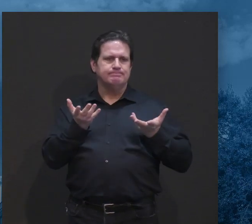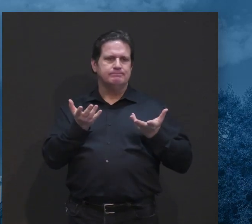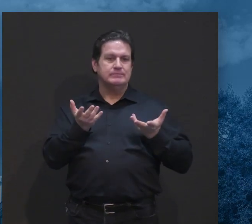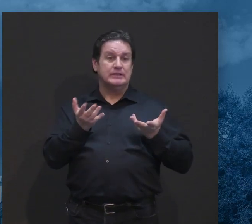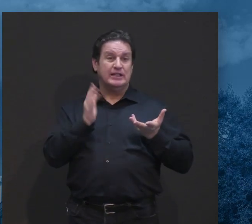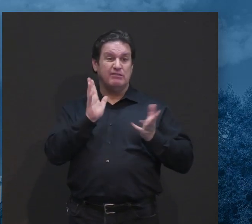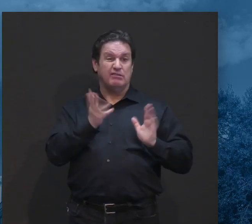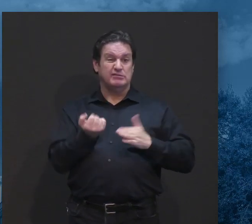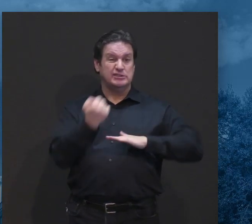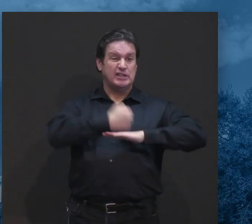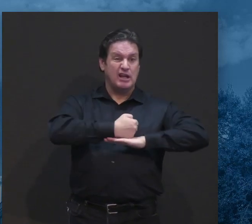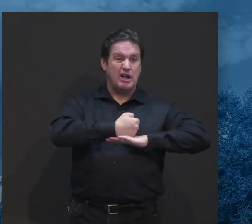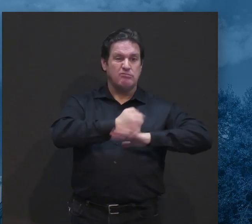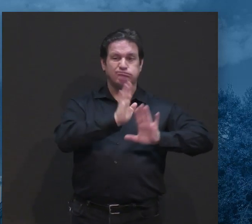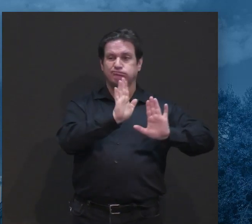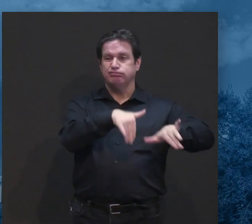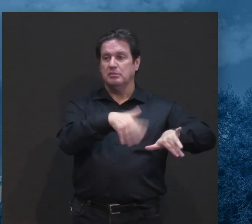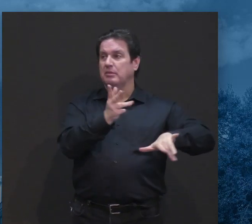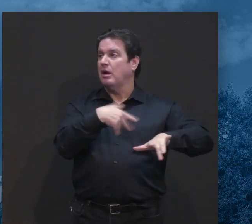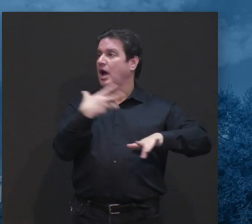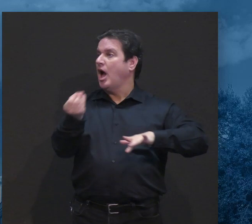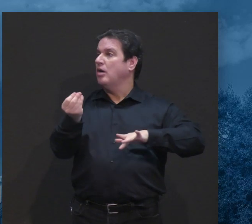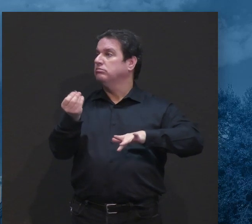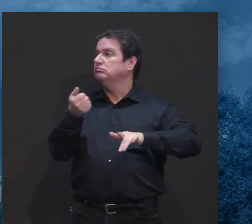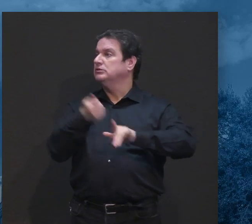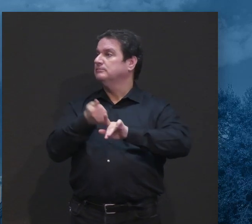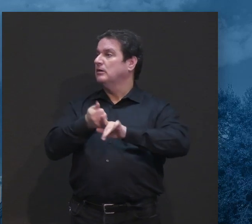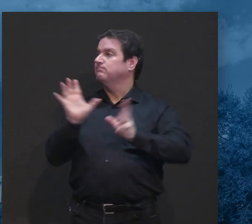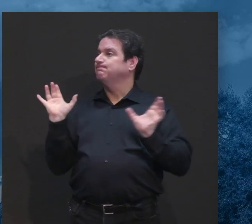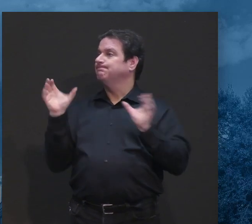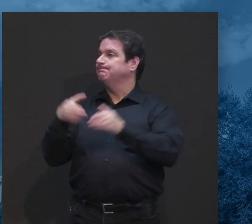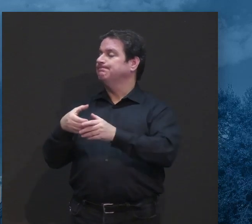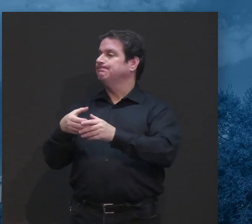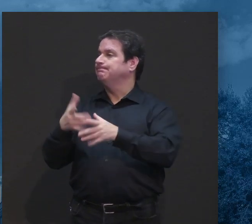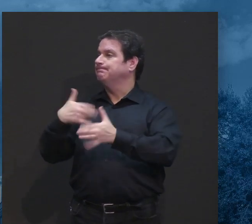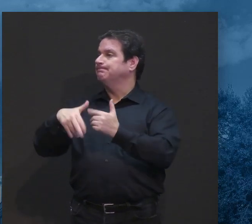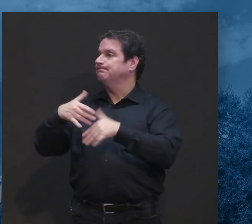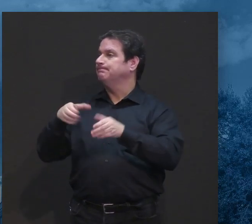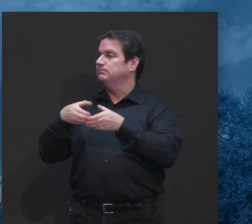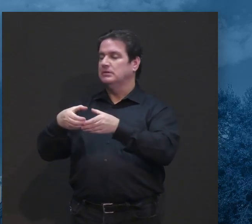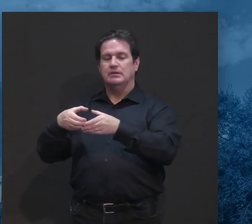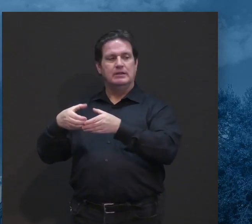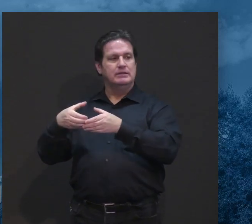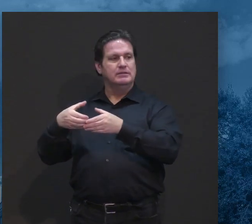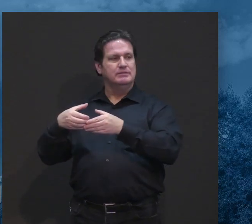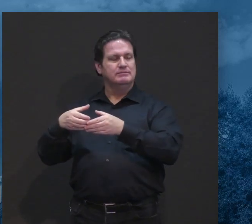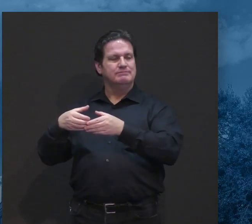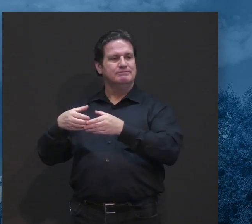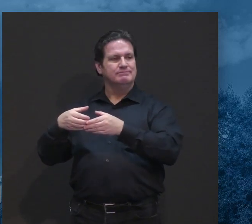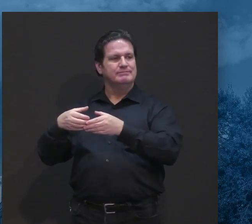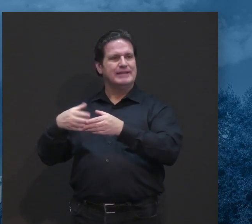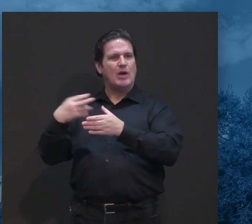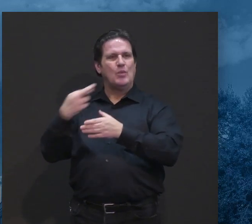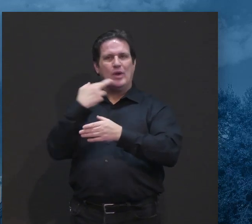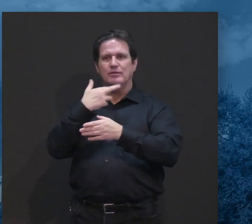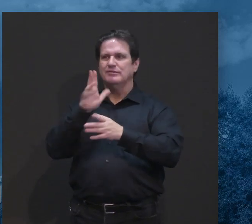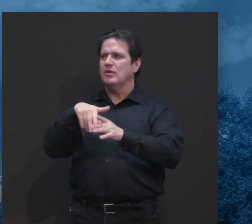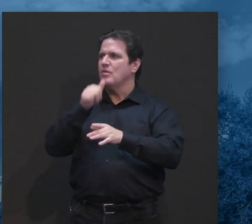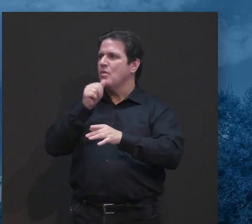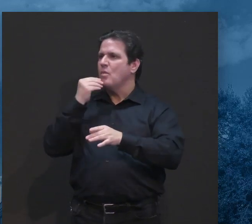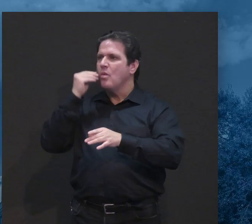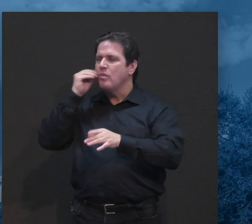unintended consequences and pushing people into social environments outside of a bar or restaurant in a private